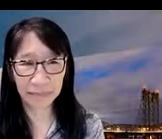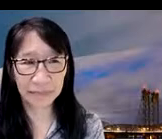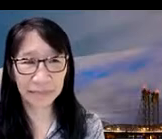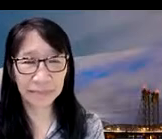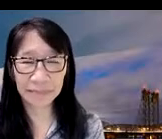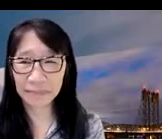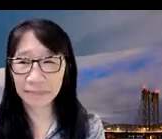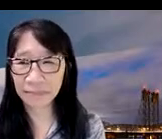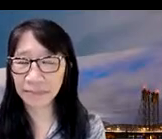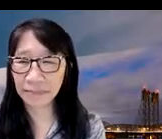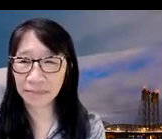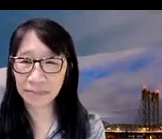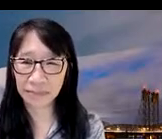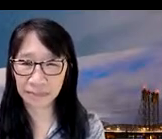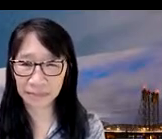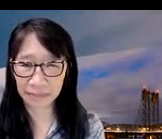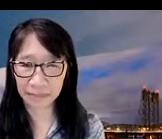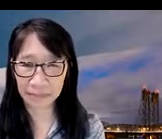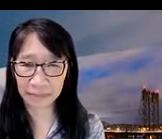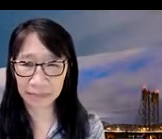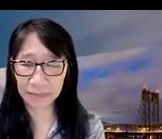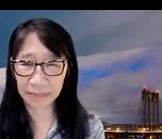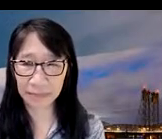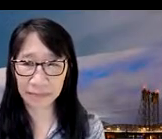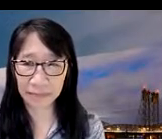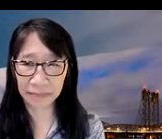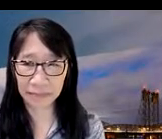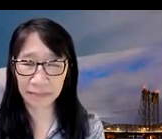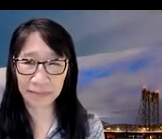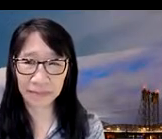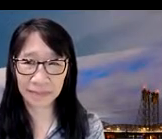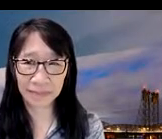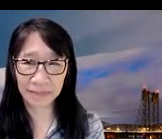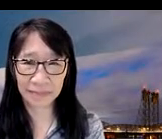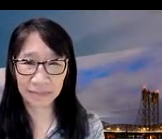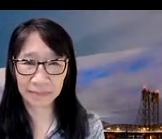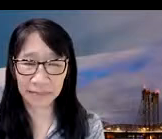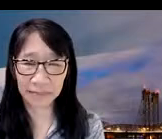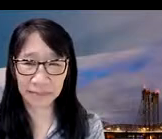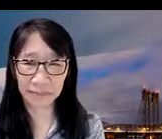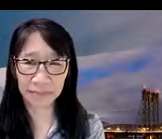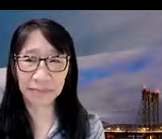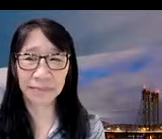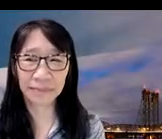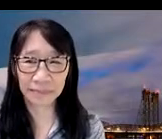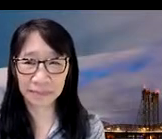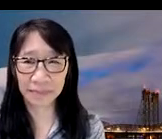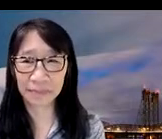while, just like on a long ramp, and then keeps on, would be really helpful.